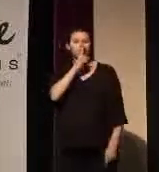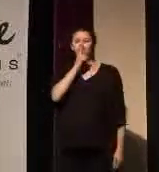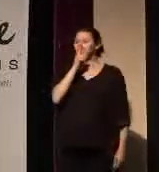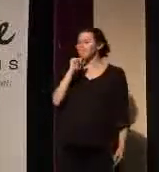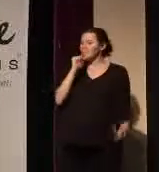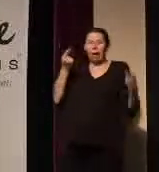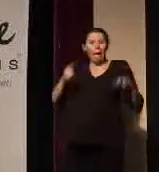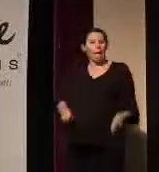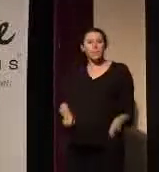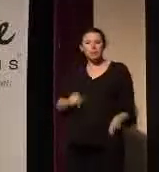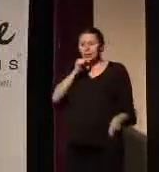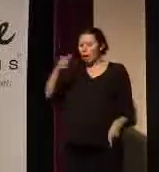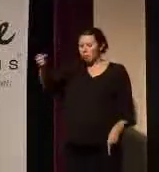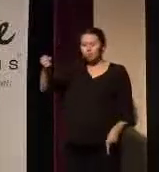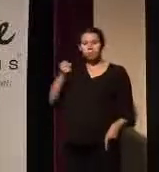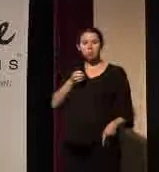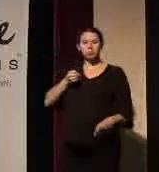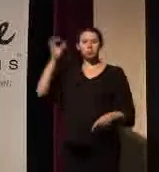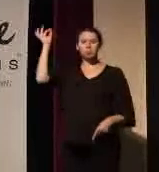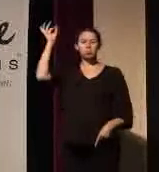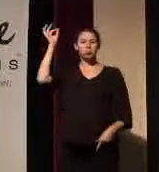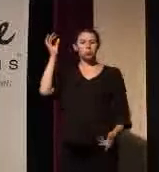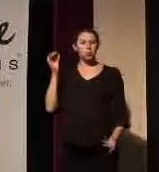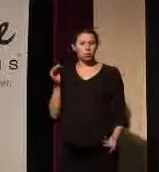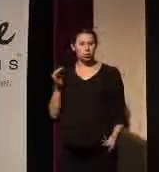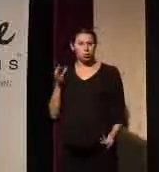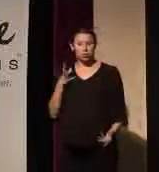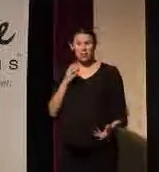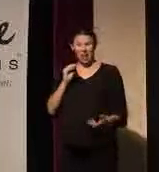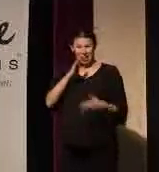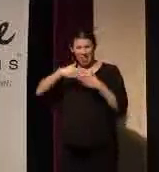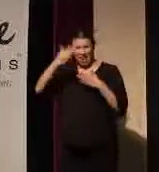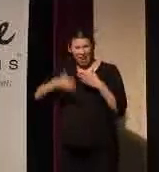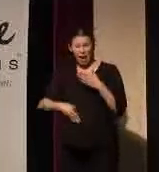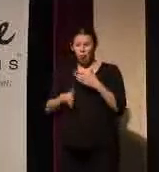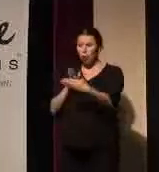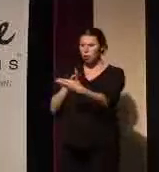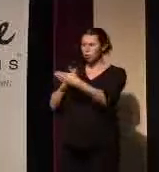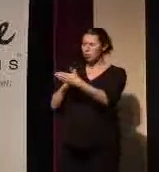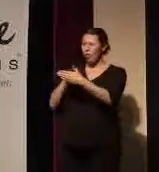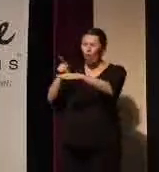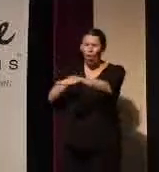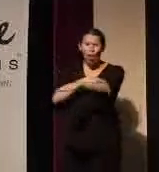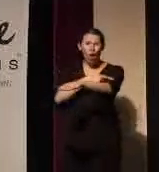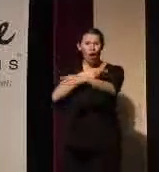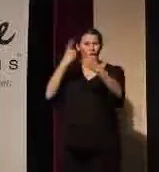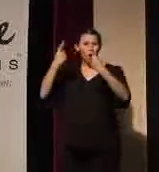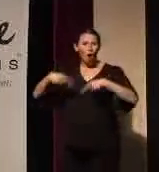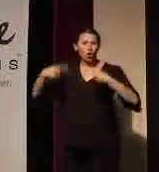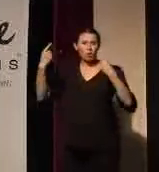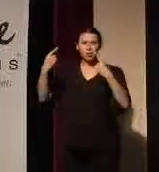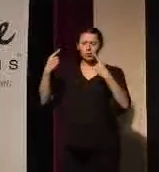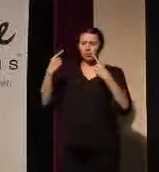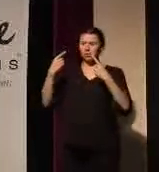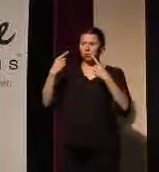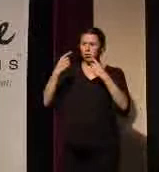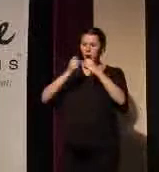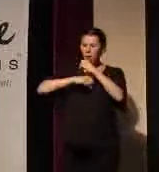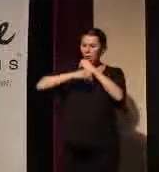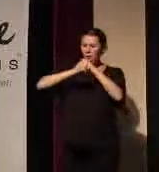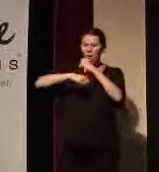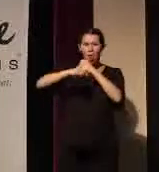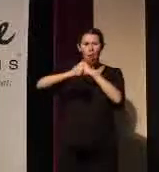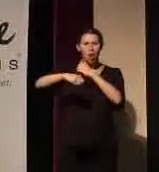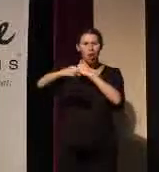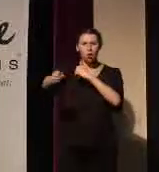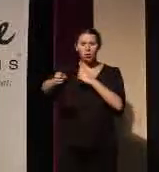closing argument, the prosecution gave this long, rambling, disjointed closing argument that was essentially a series of questions. Well, as any